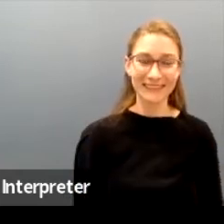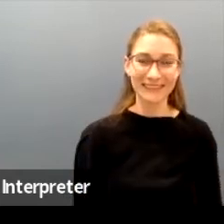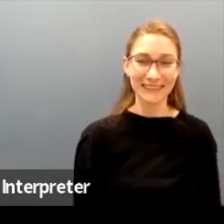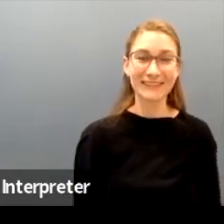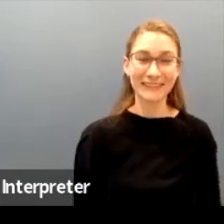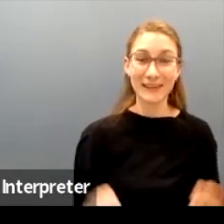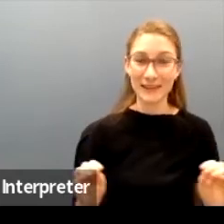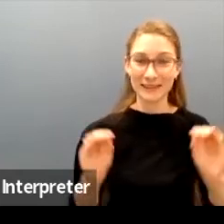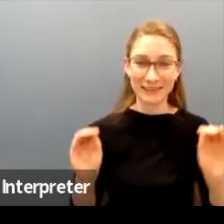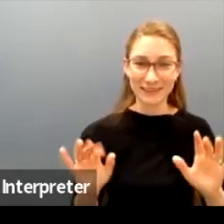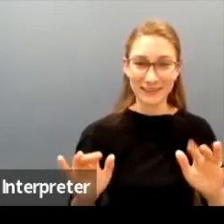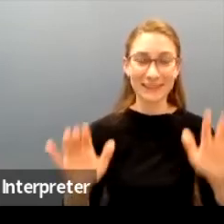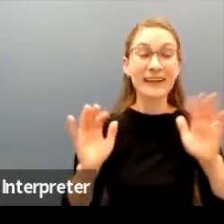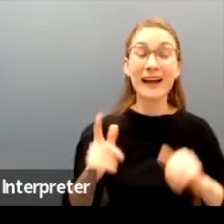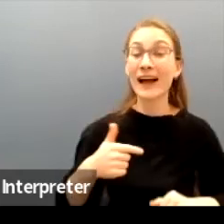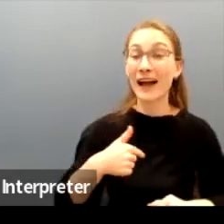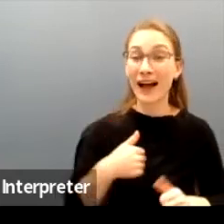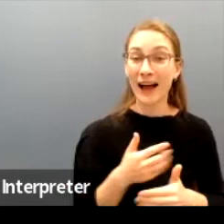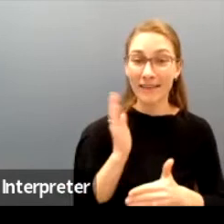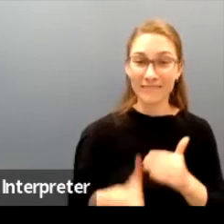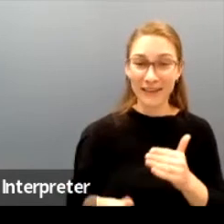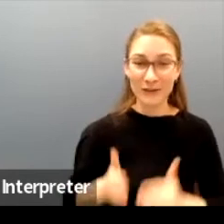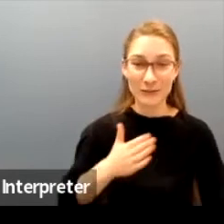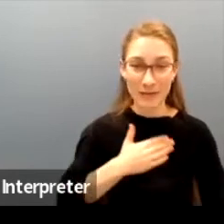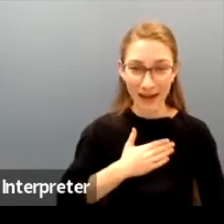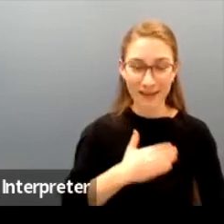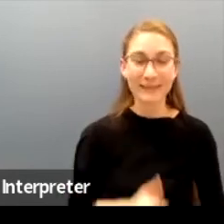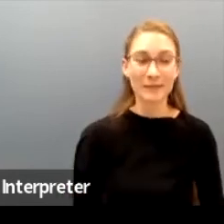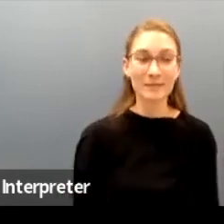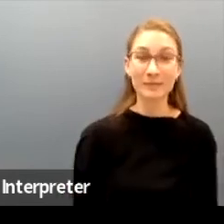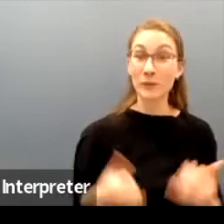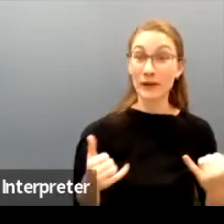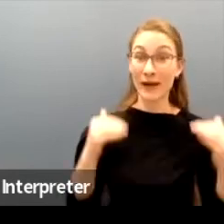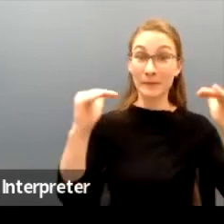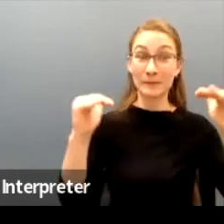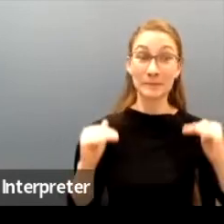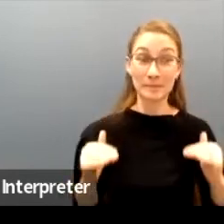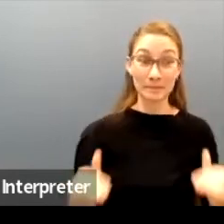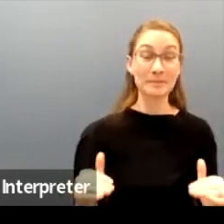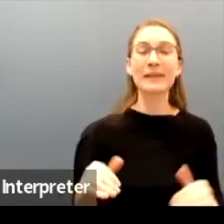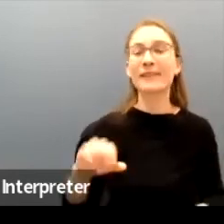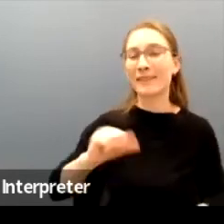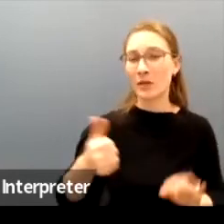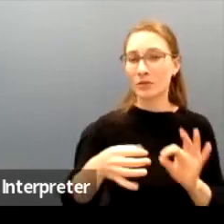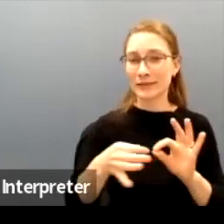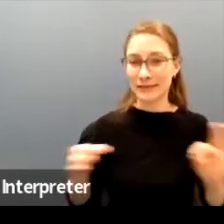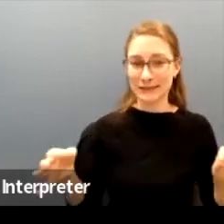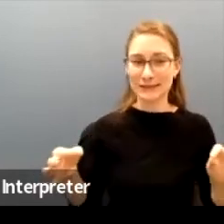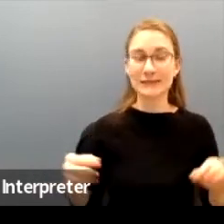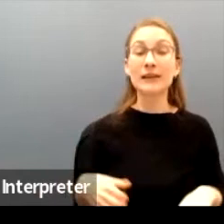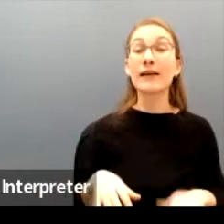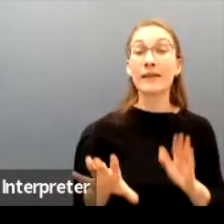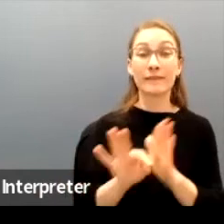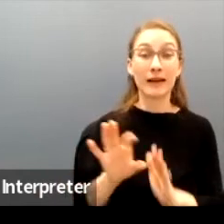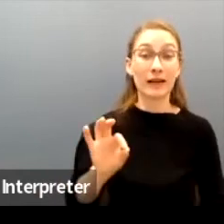I finished mine. So now I'm going to talk with you about another sentence, and I want you to see if you can find the fringe words. The girl eats